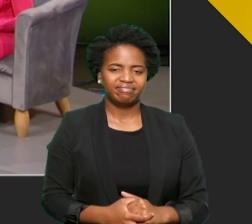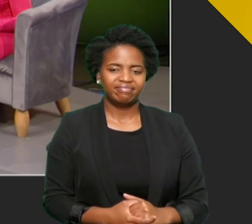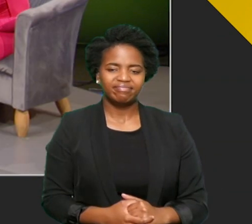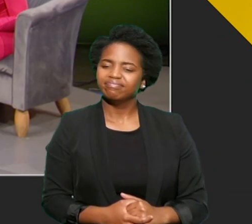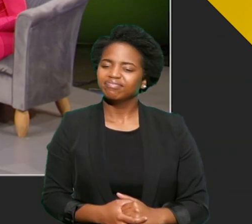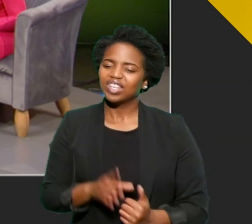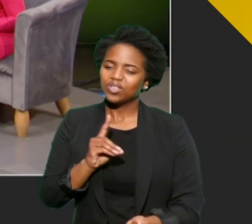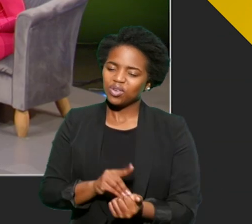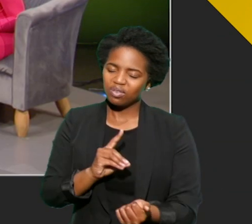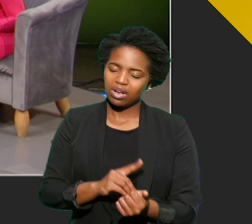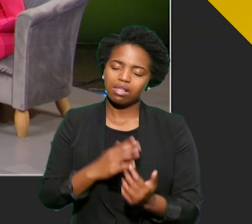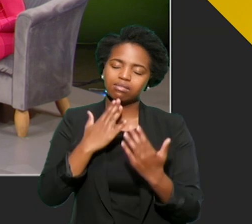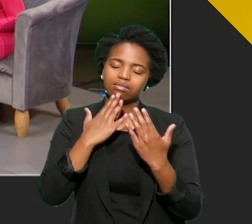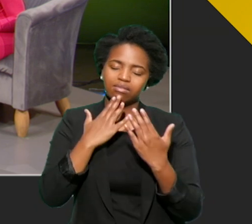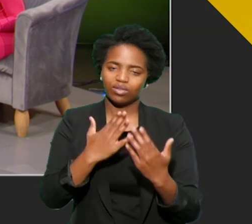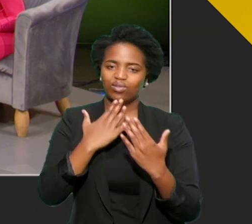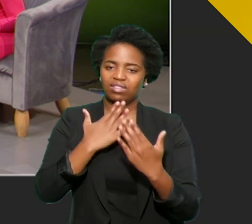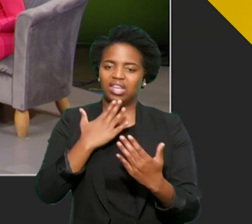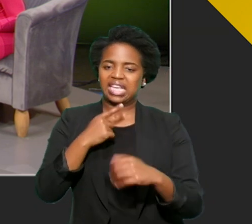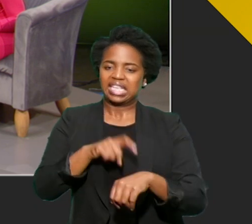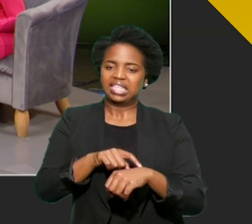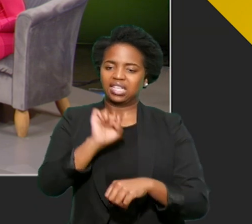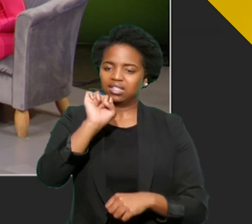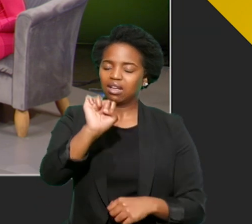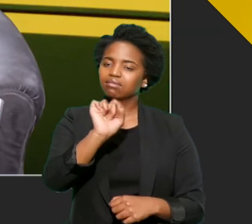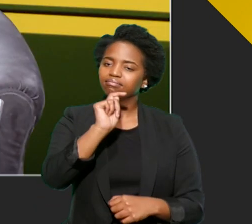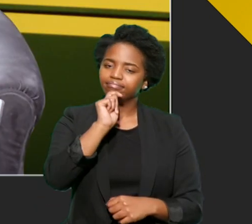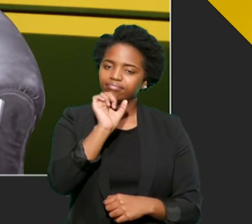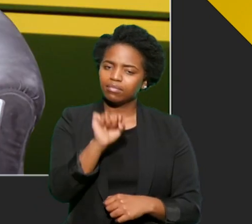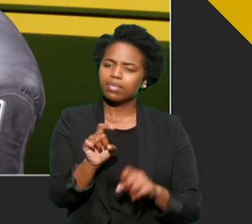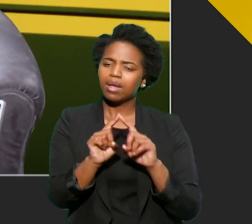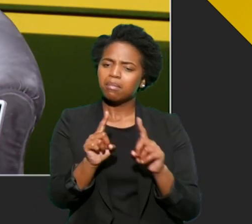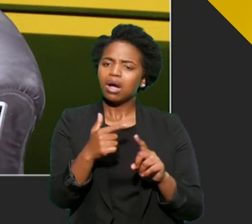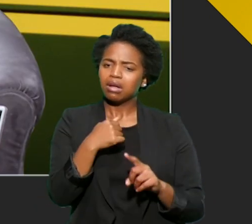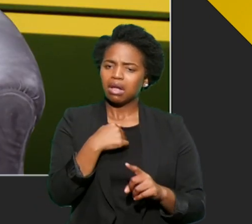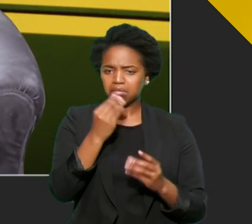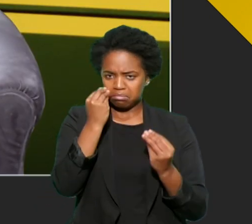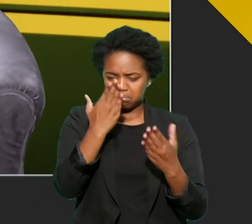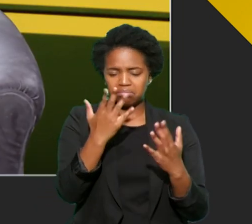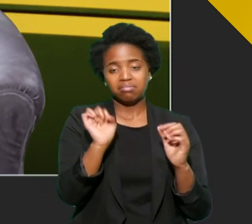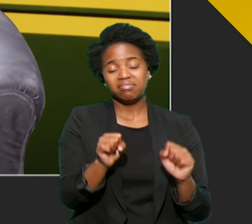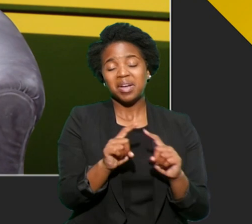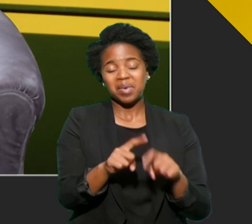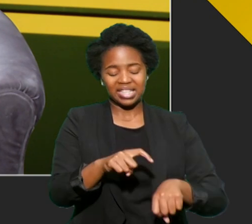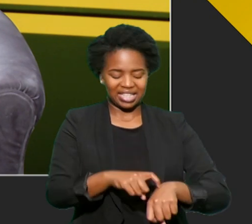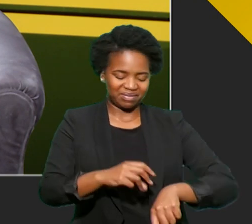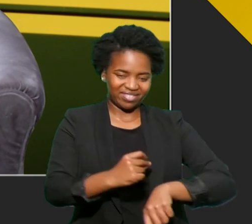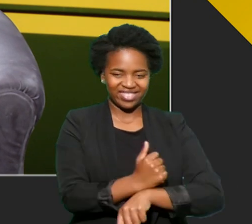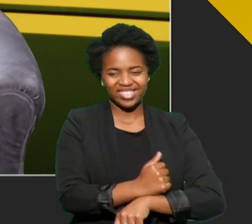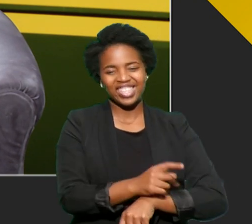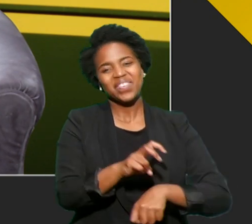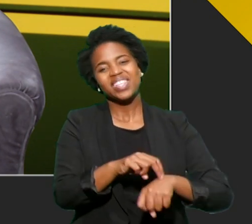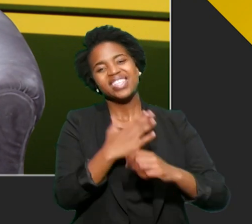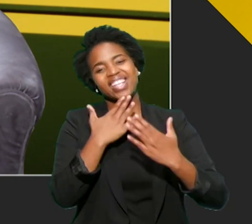what, thank you so much for taking time to be able to be with us this morning, but also just to impart that knowledge. Unfortunately, due to time, we just have to